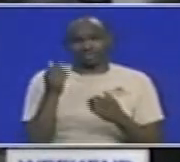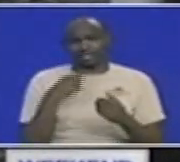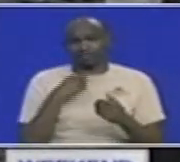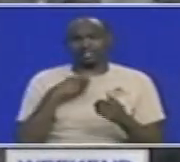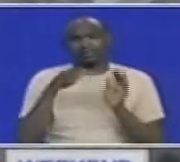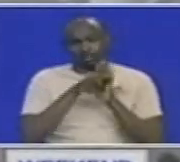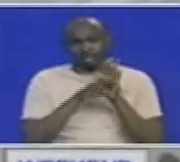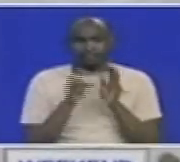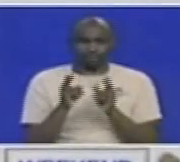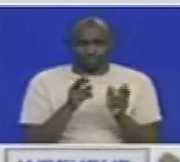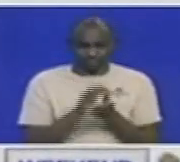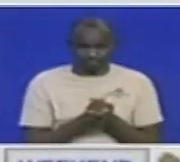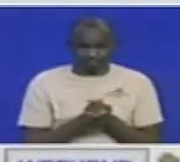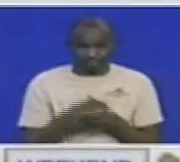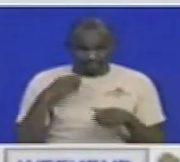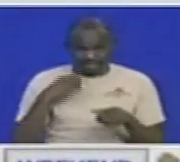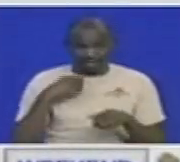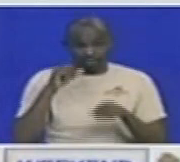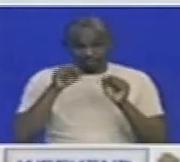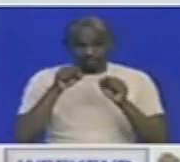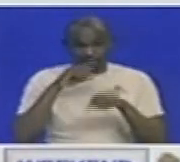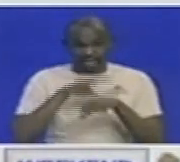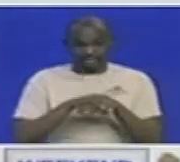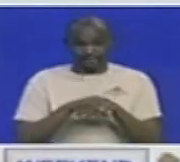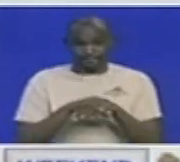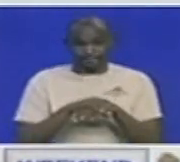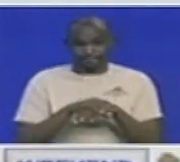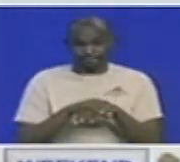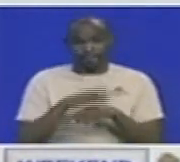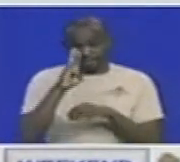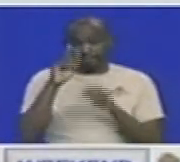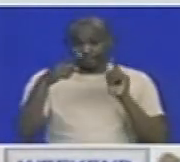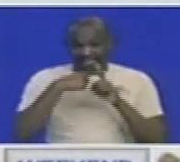program. I managed to get a B plus,